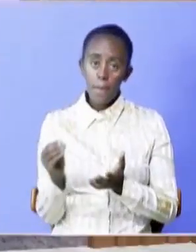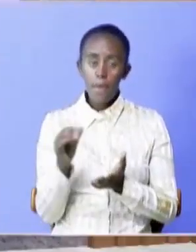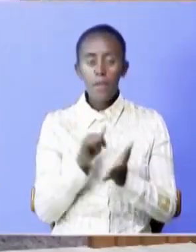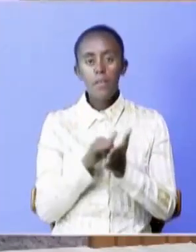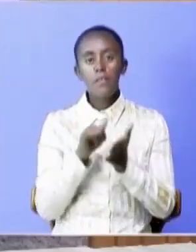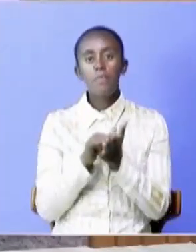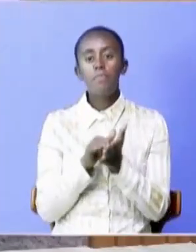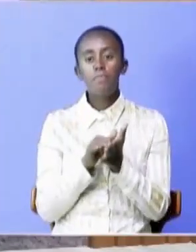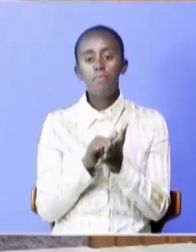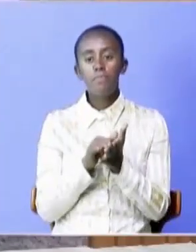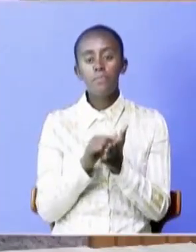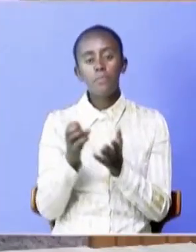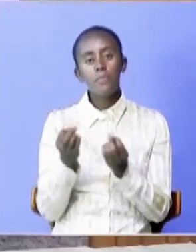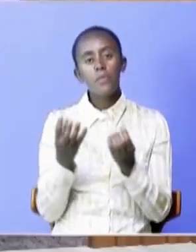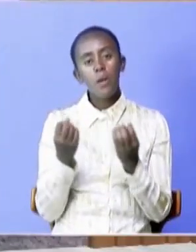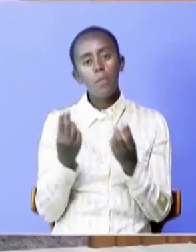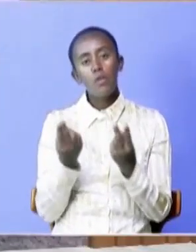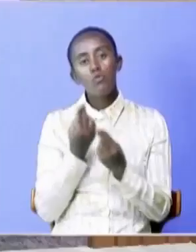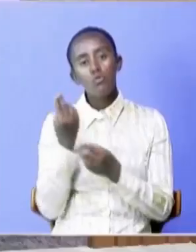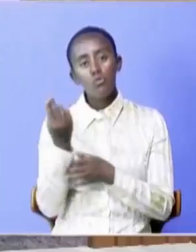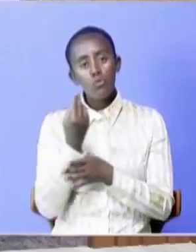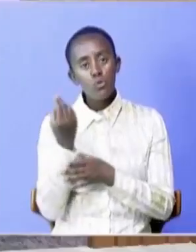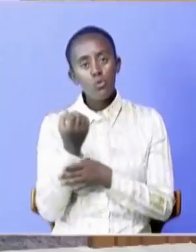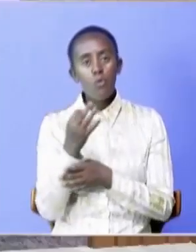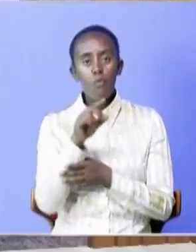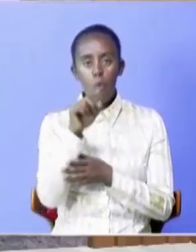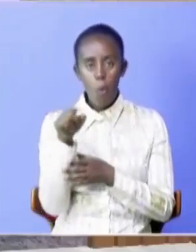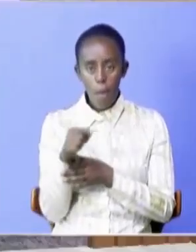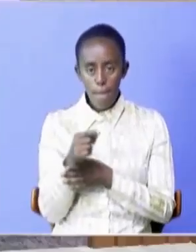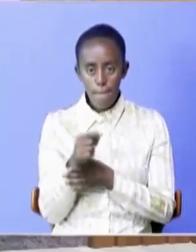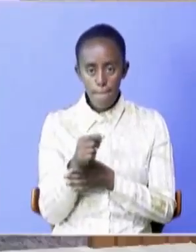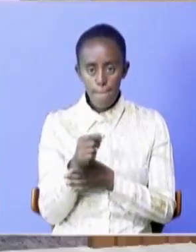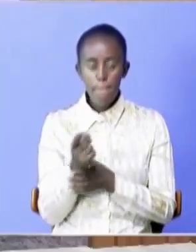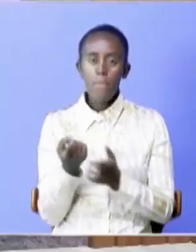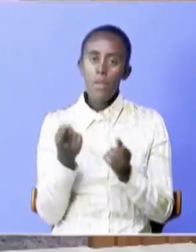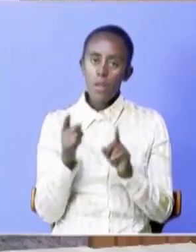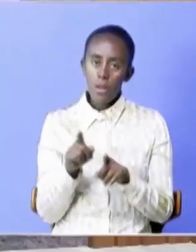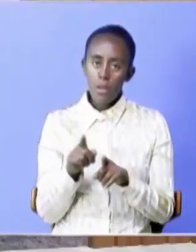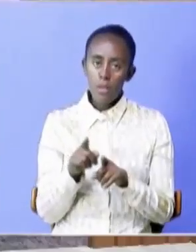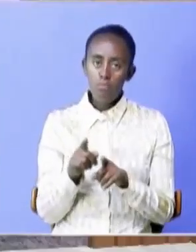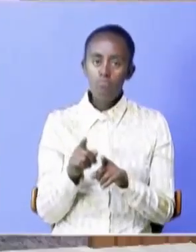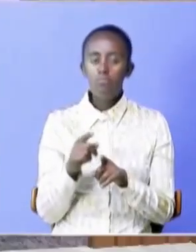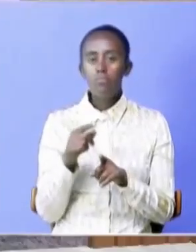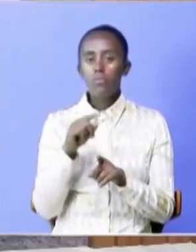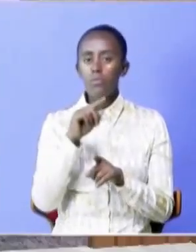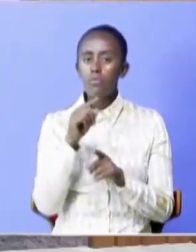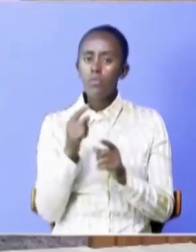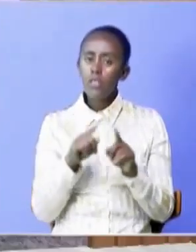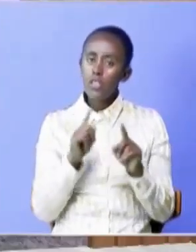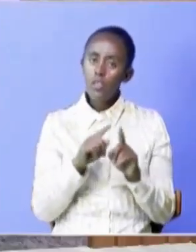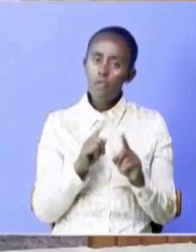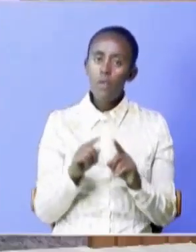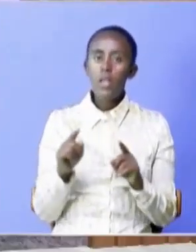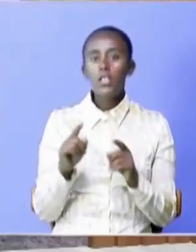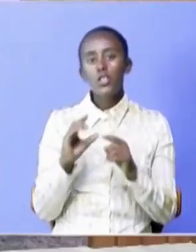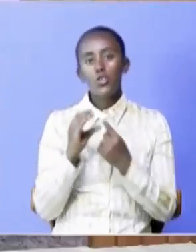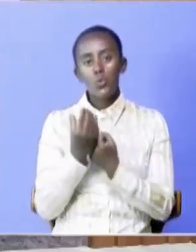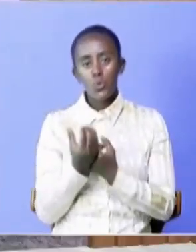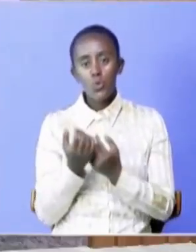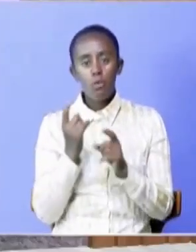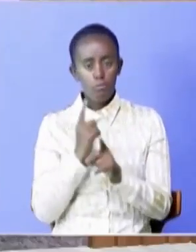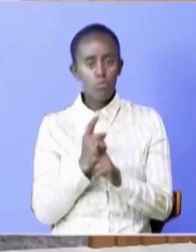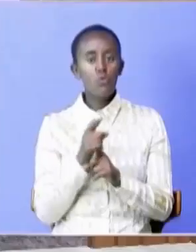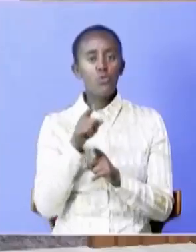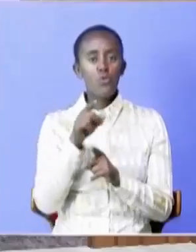is the many uses of commas when we use commas in different situations. And I'm sure